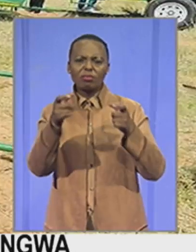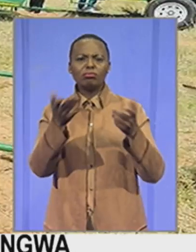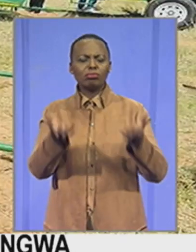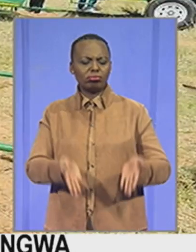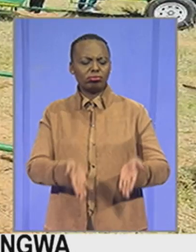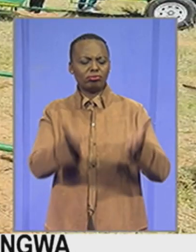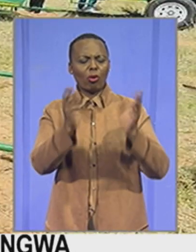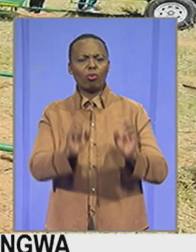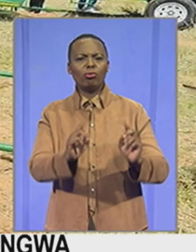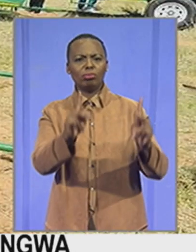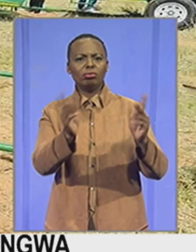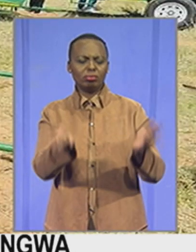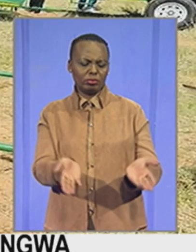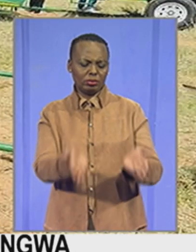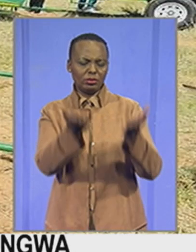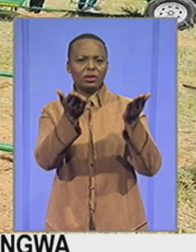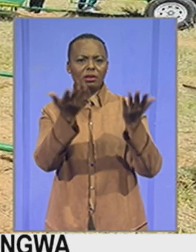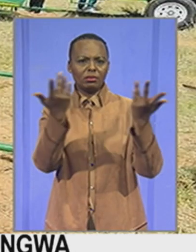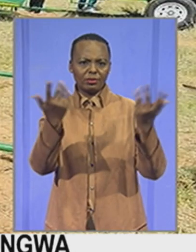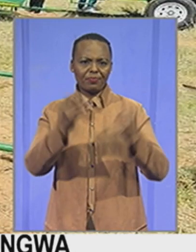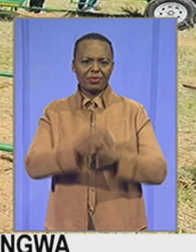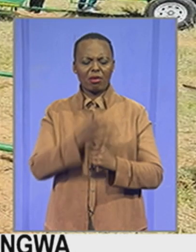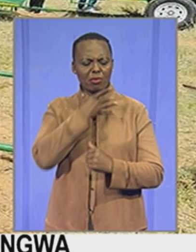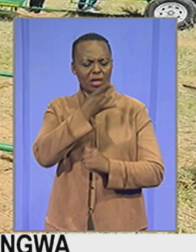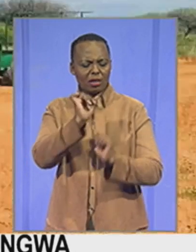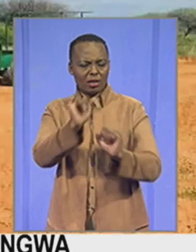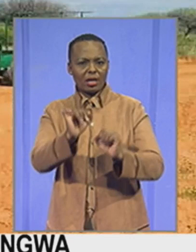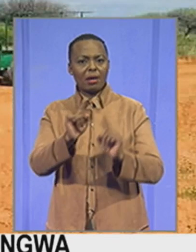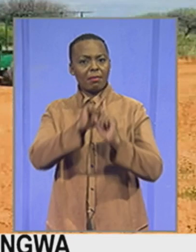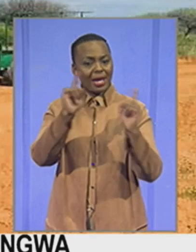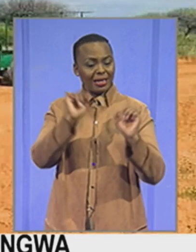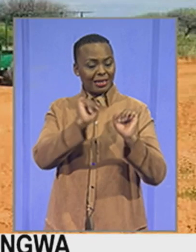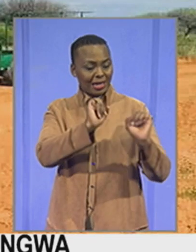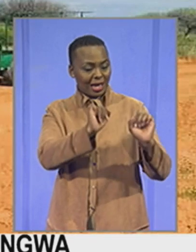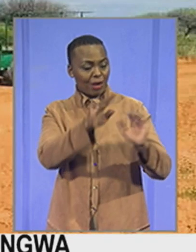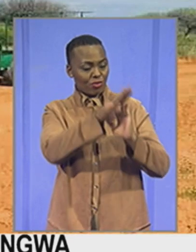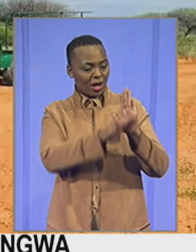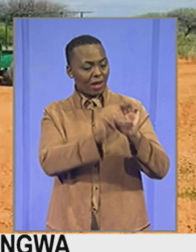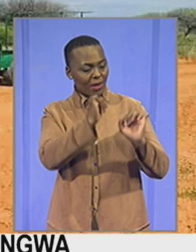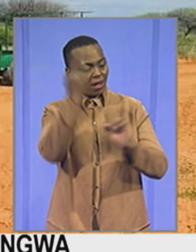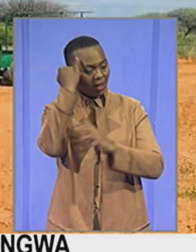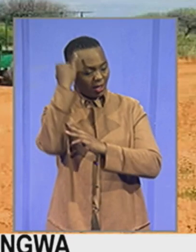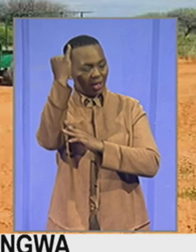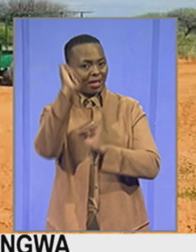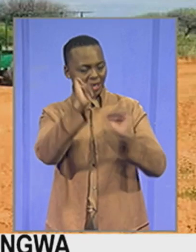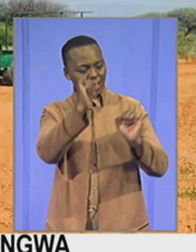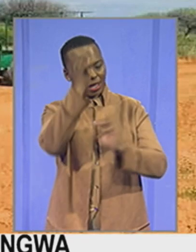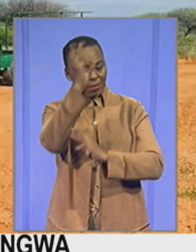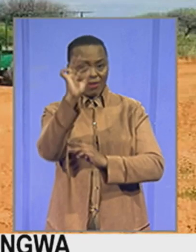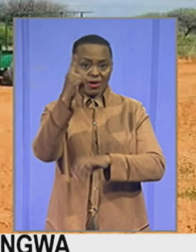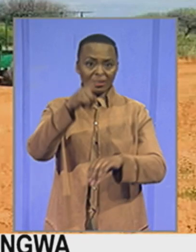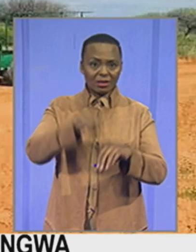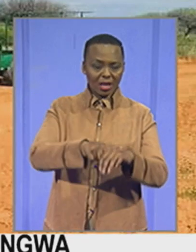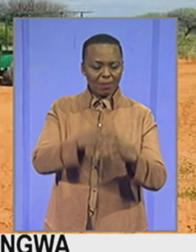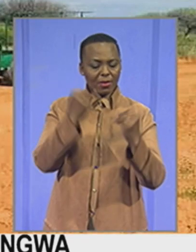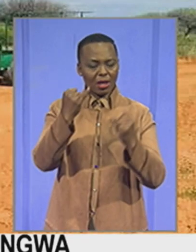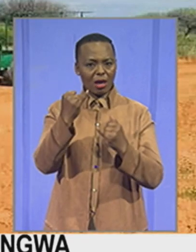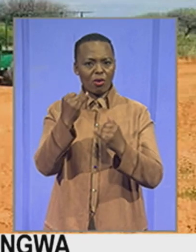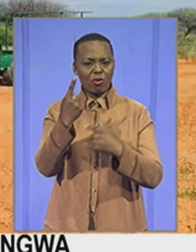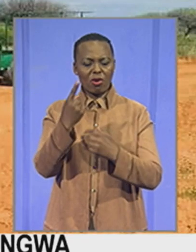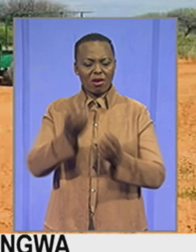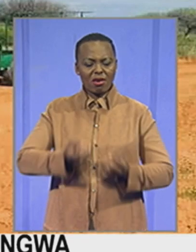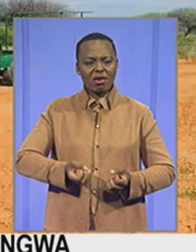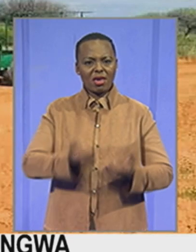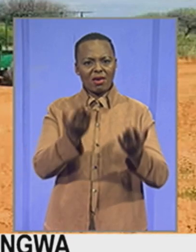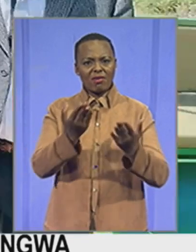mo manaaneng a go nna jalo. Jaanong puso e tlile ka lenaane le, mme jaaka ke tlhalositse ga e se la ntlha puso ya ba